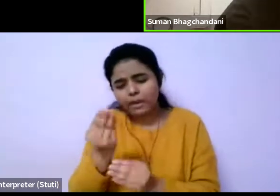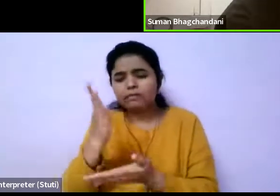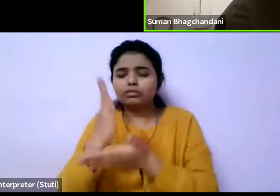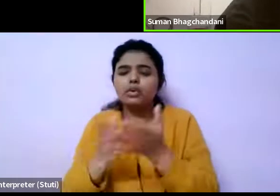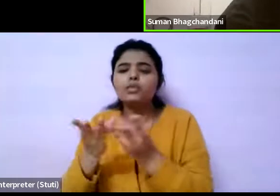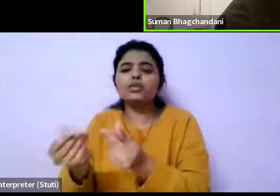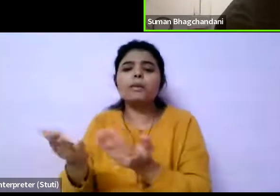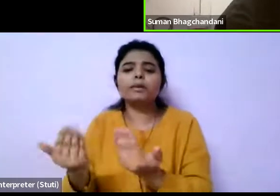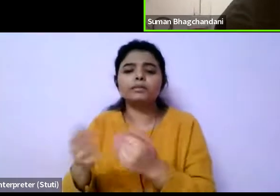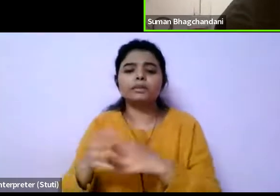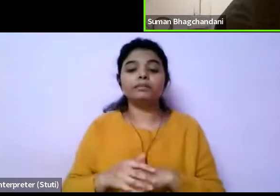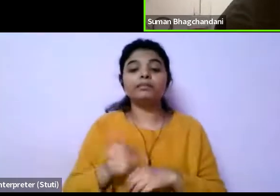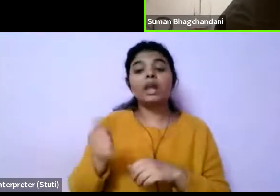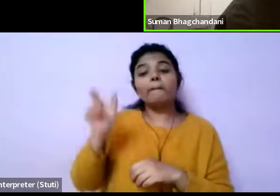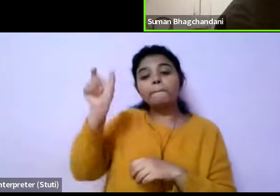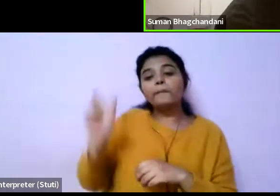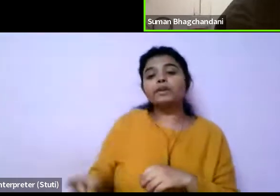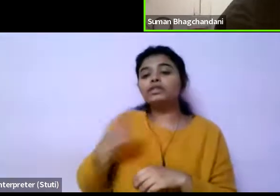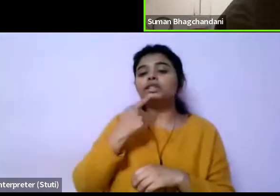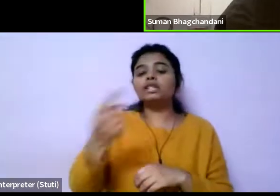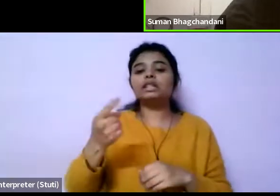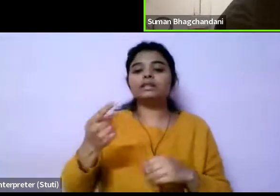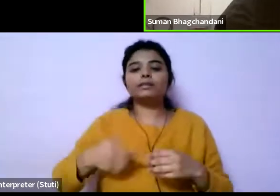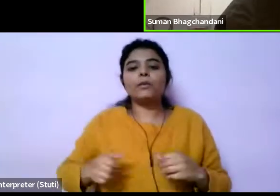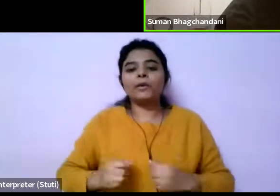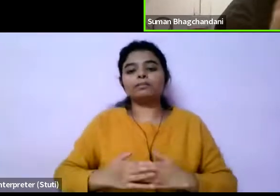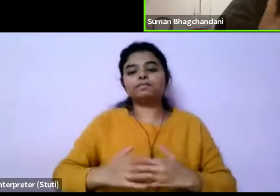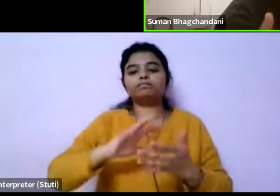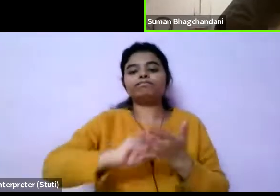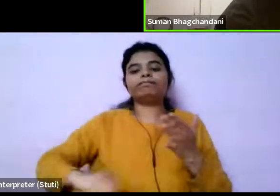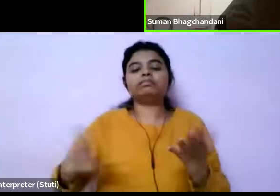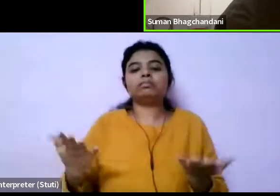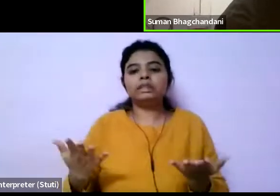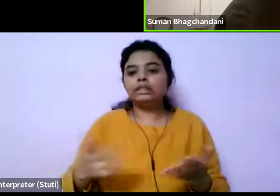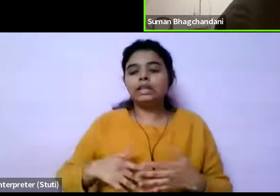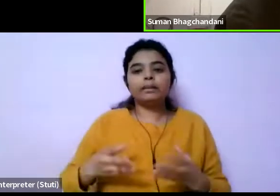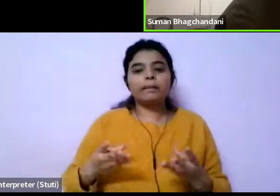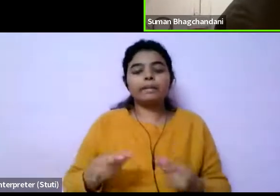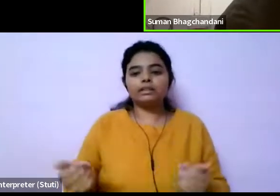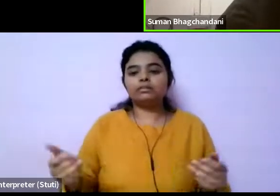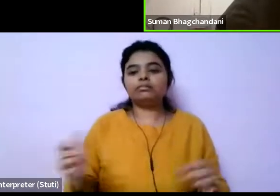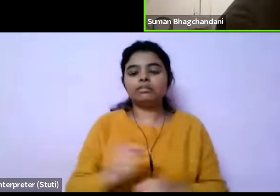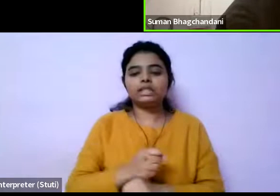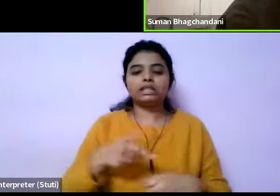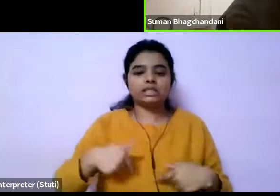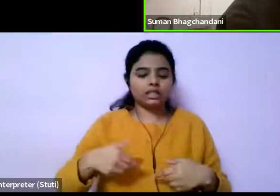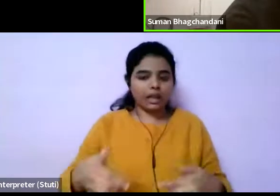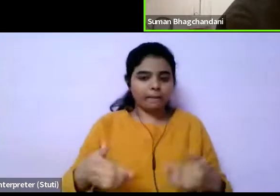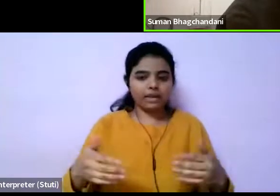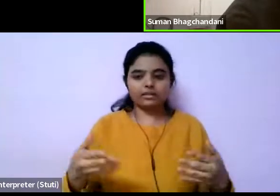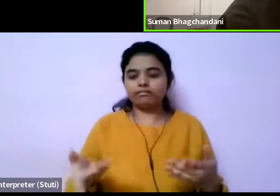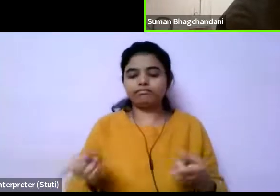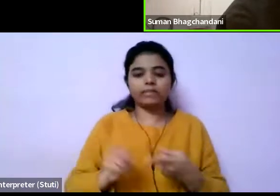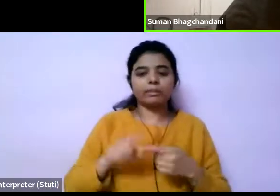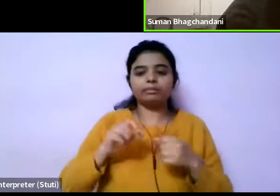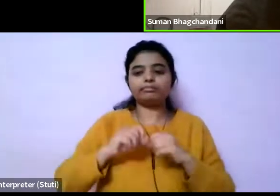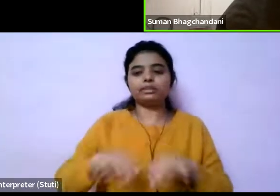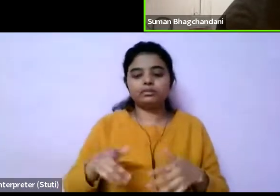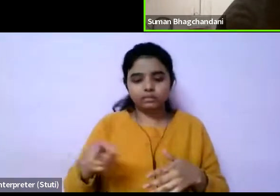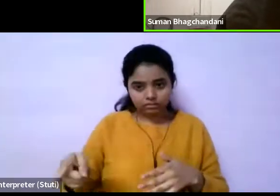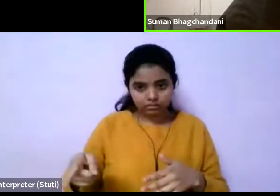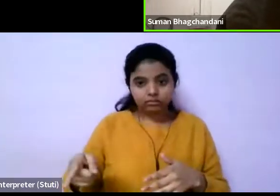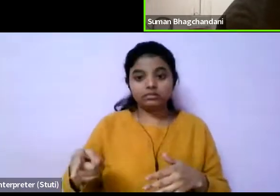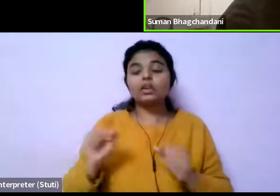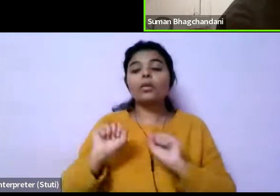biography mentions her miscarriages that was a consequence of countless rehearsals before her performance. She says